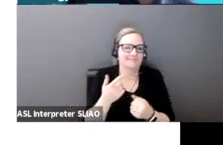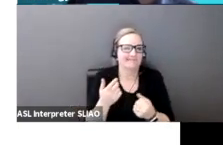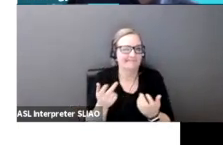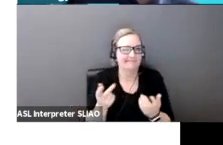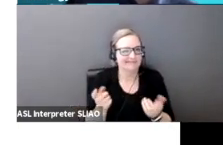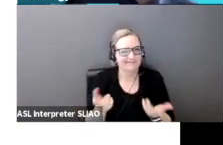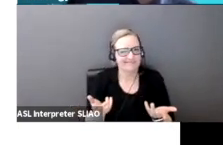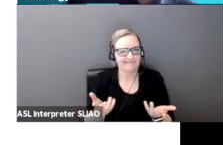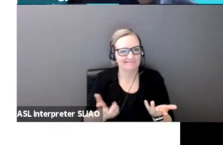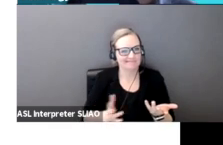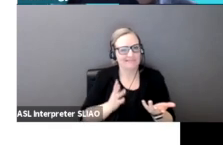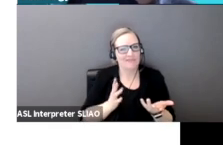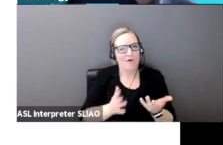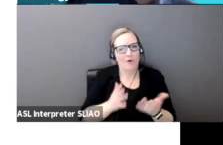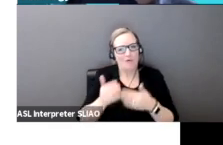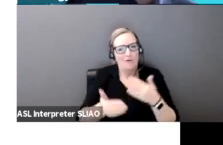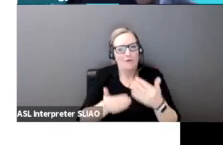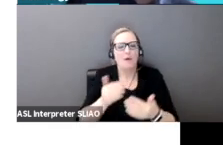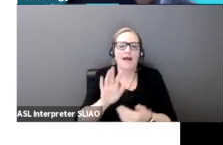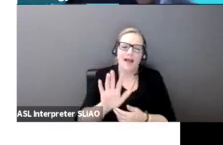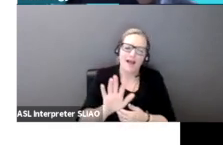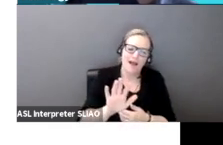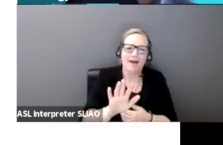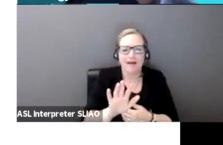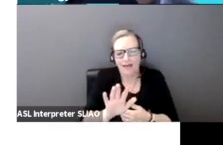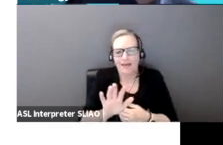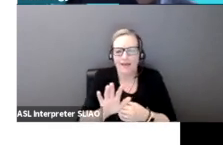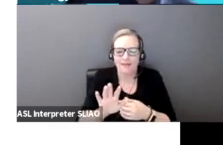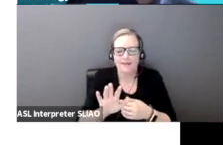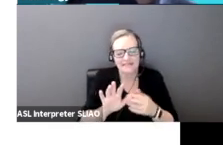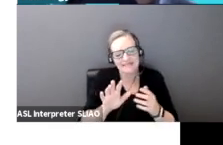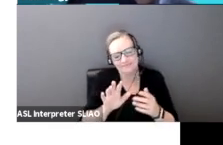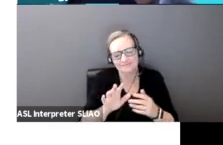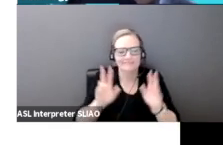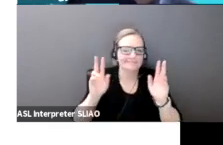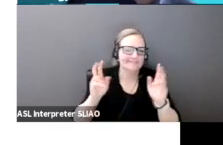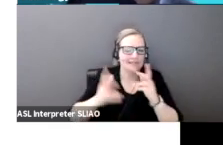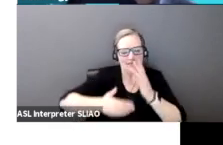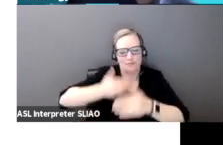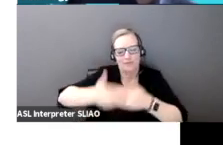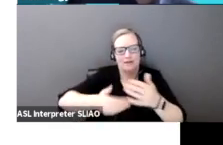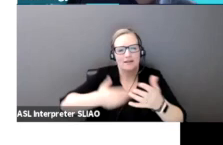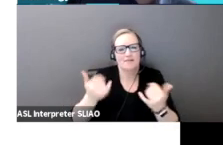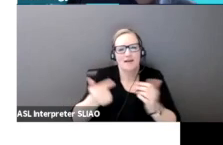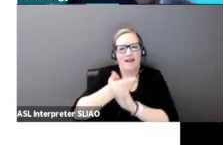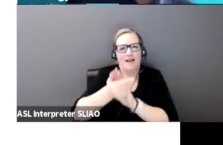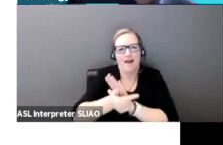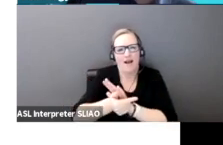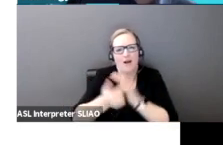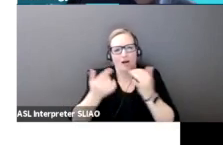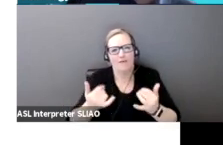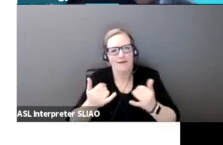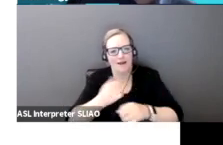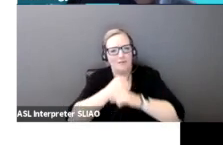way, I shouldn't say there is no way, there are now just starting to be areas of law that allow you